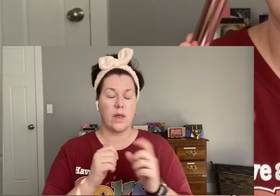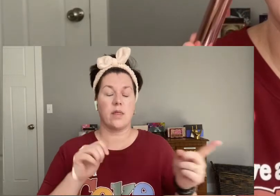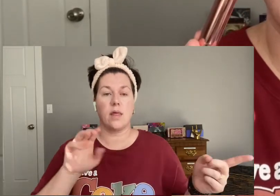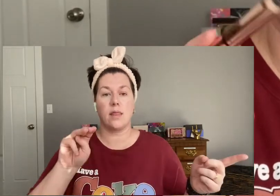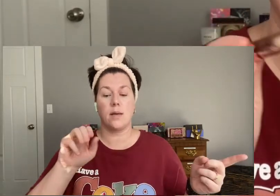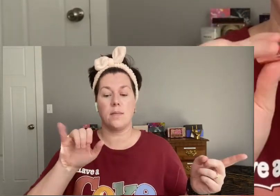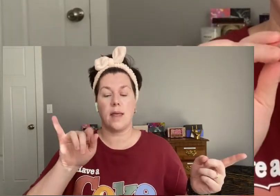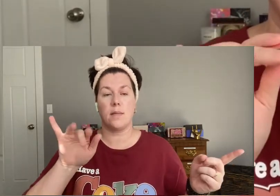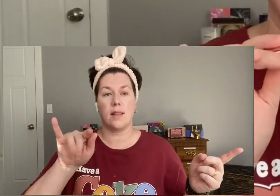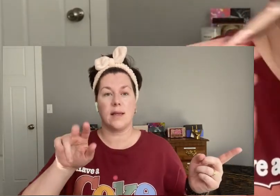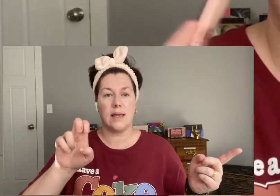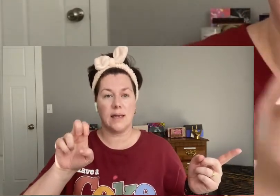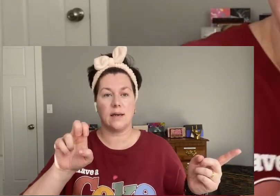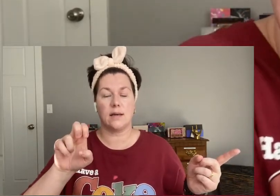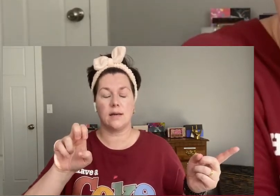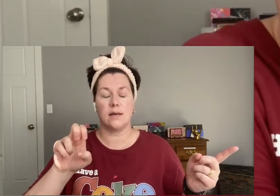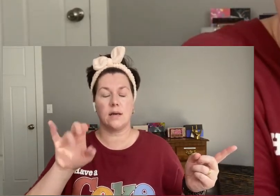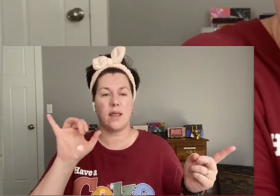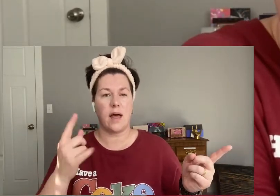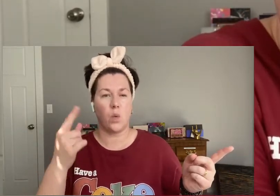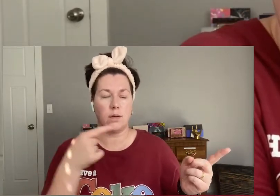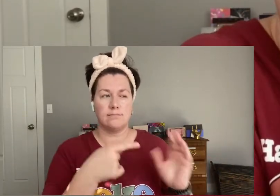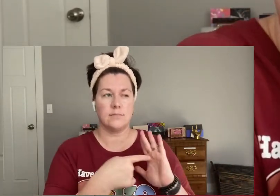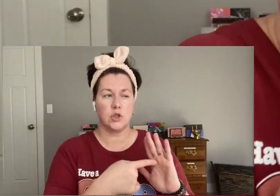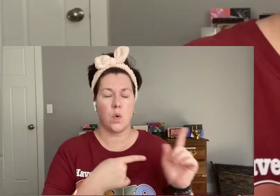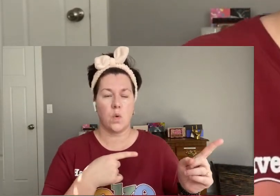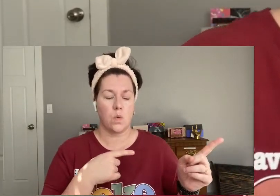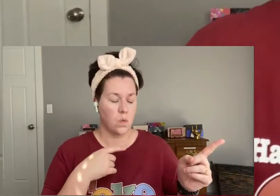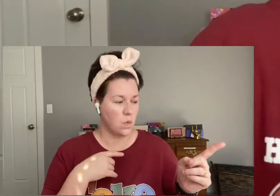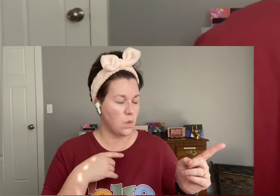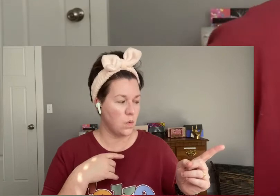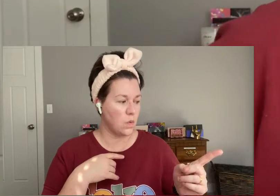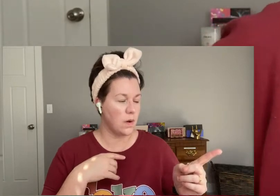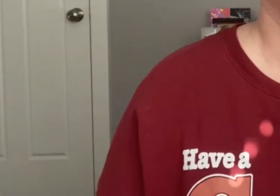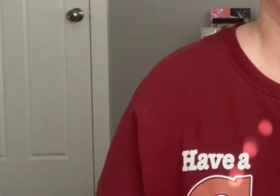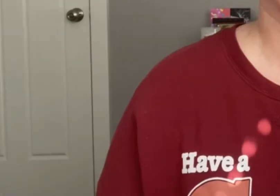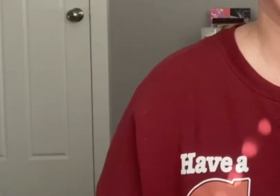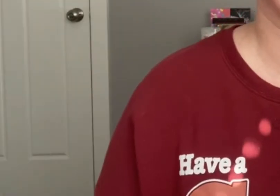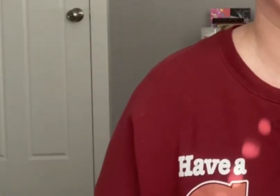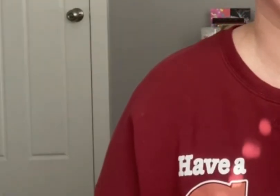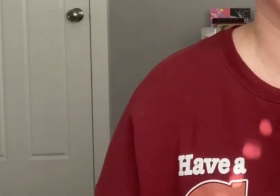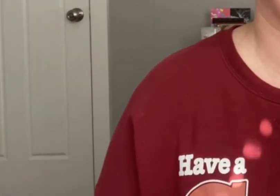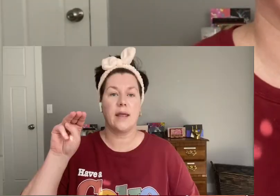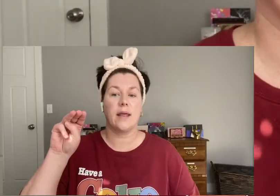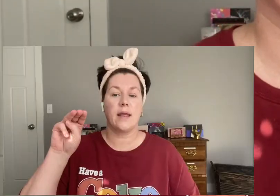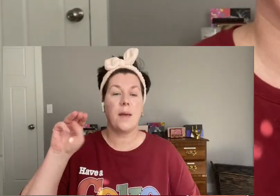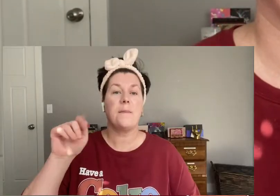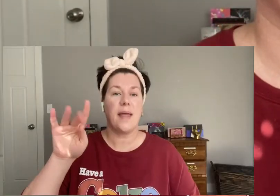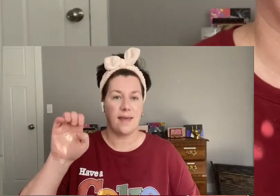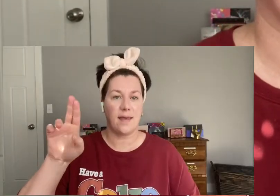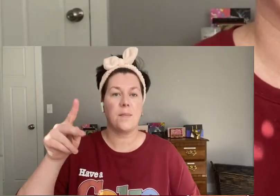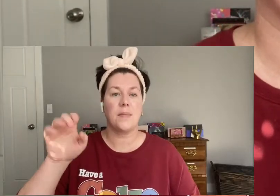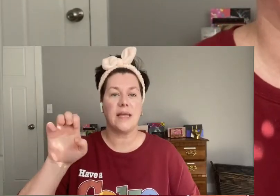that is, that's in the, it has the same applicator. Do I have it right here? It is the Maybelline